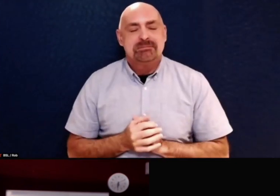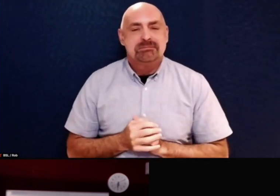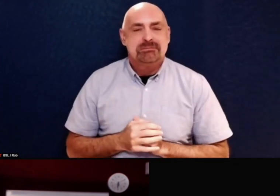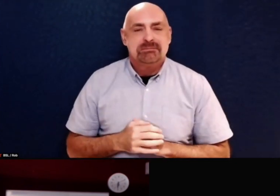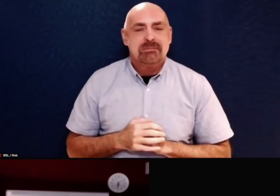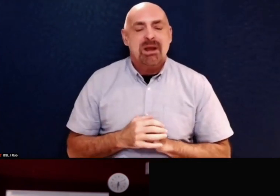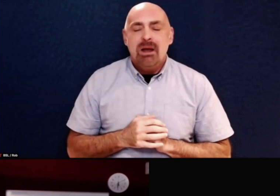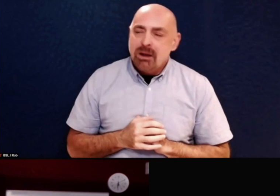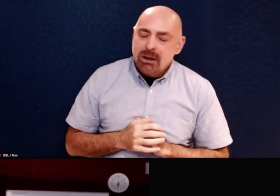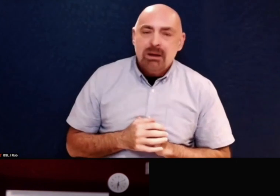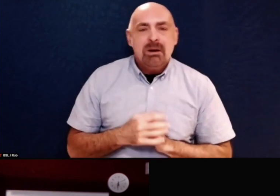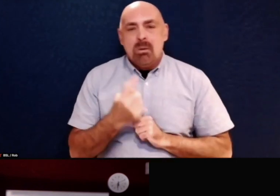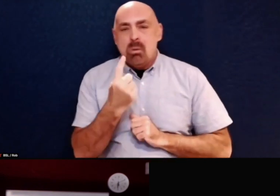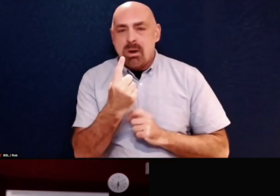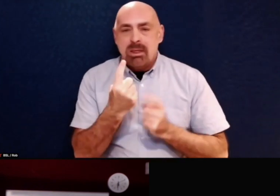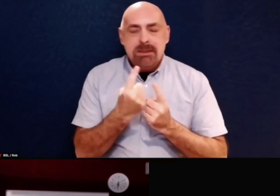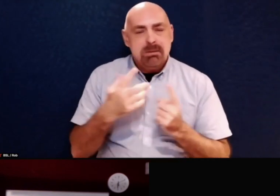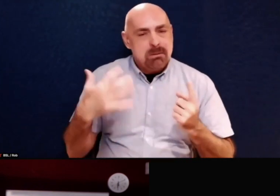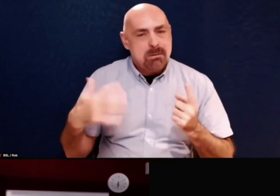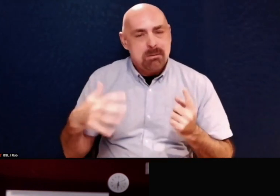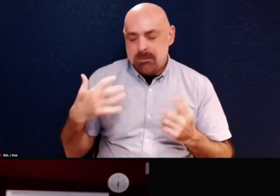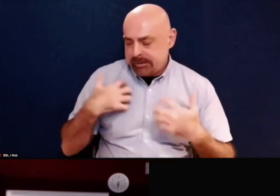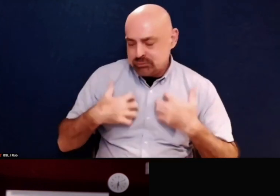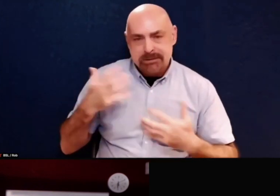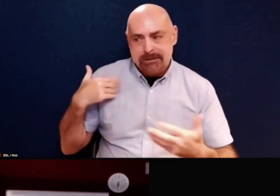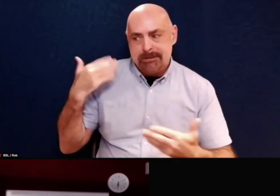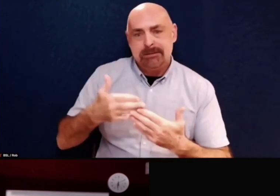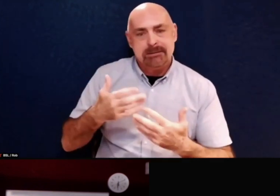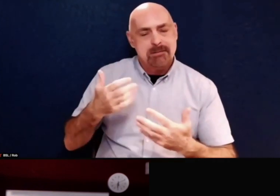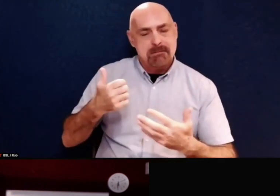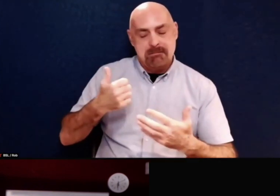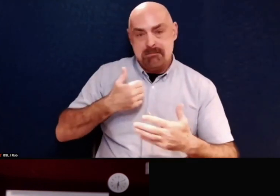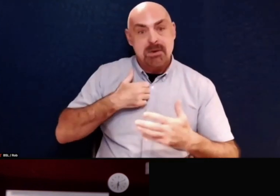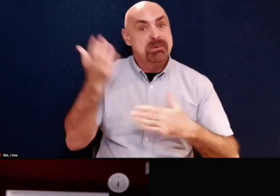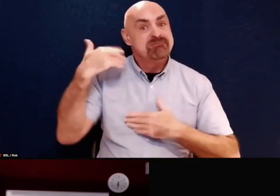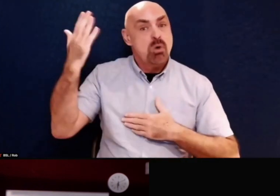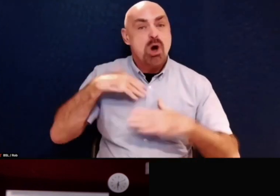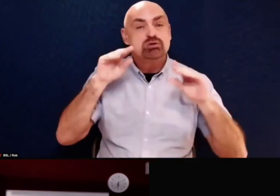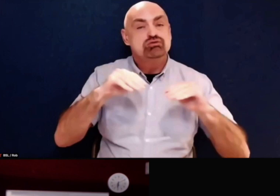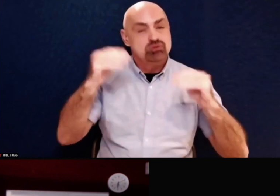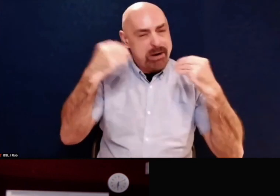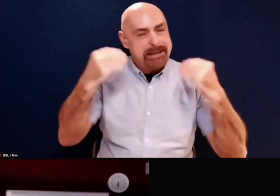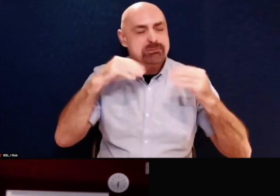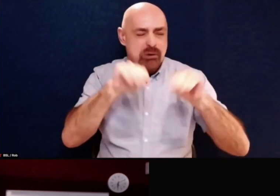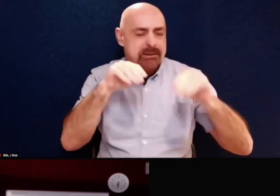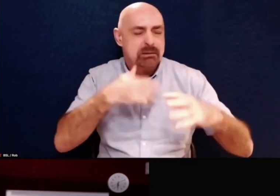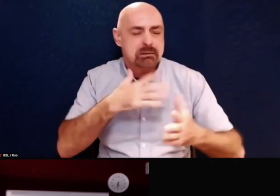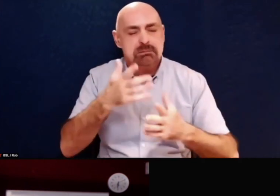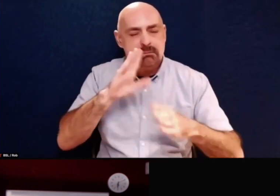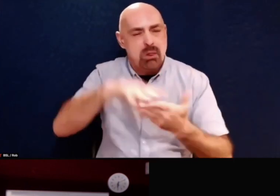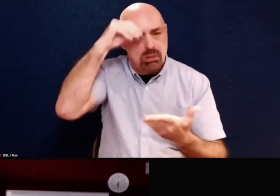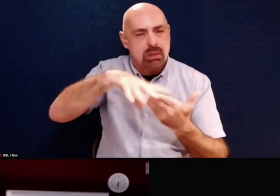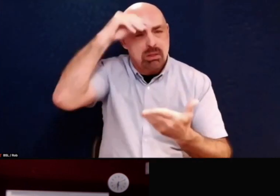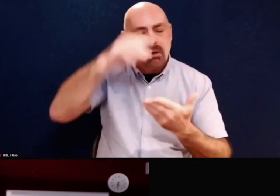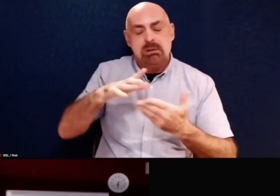I mean, one of the really interesting things I think over the last few years that I've noticed anyway, when I was training a few years back, the story was